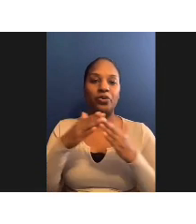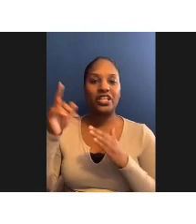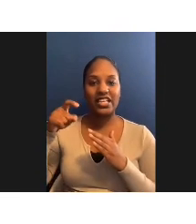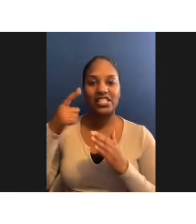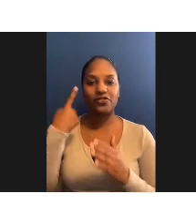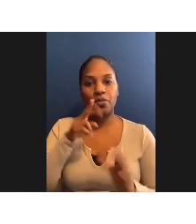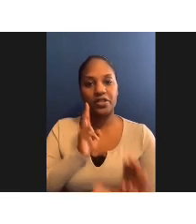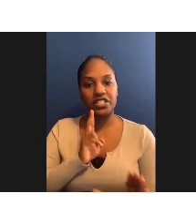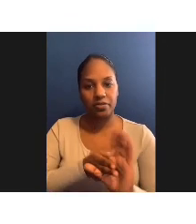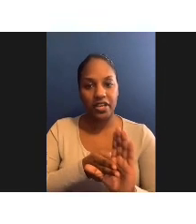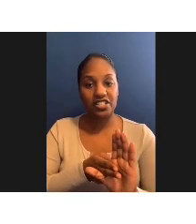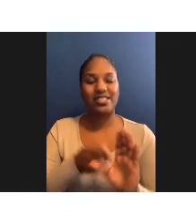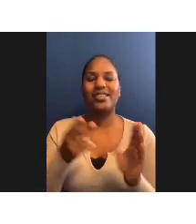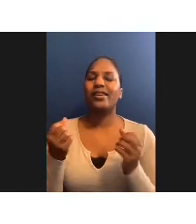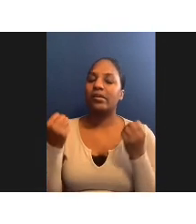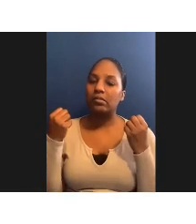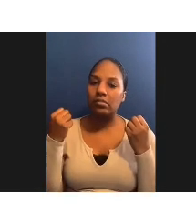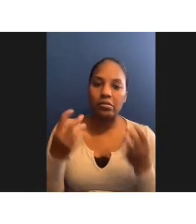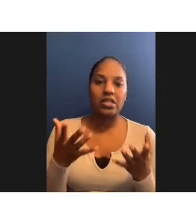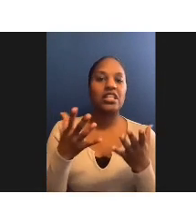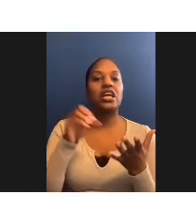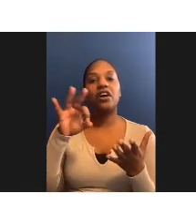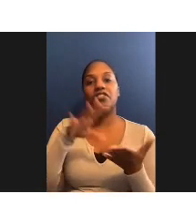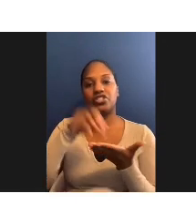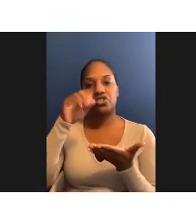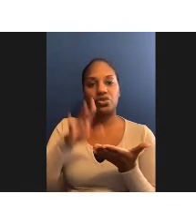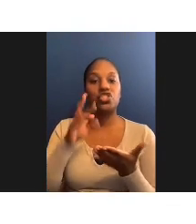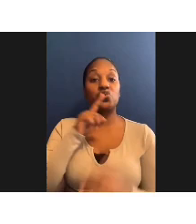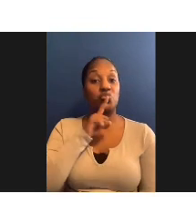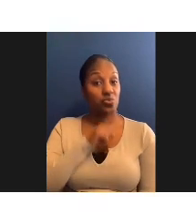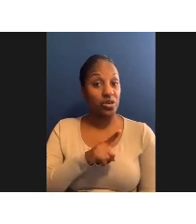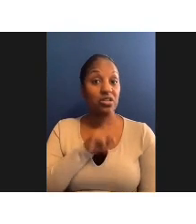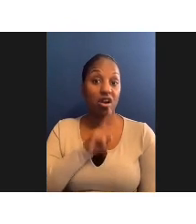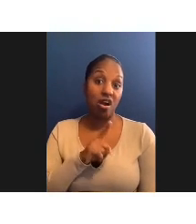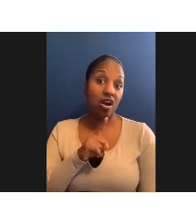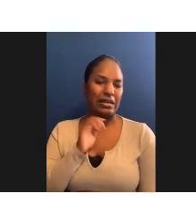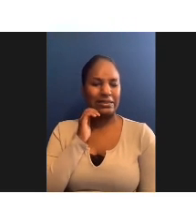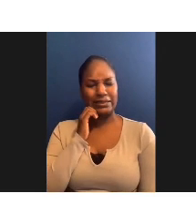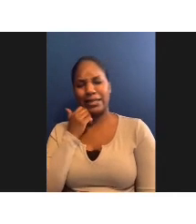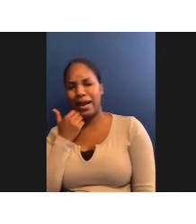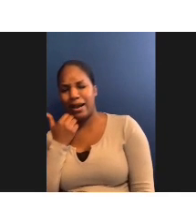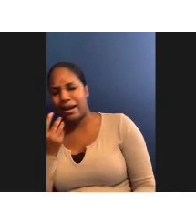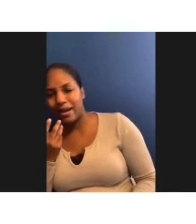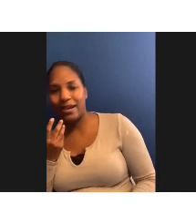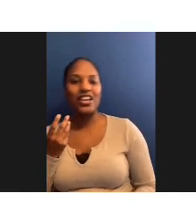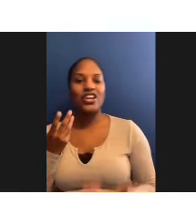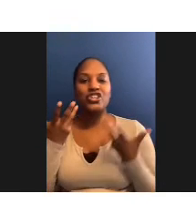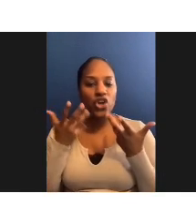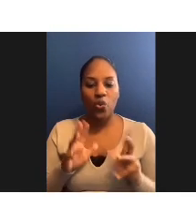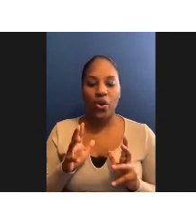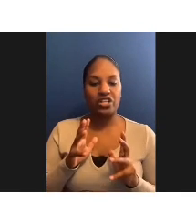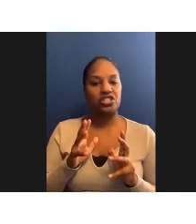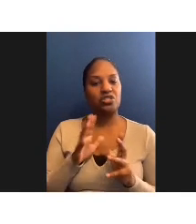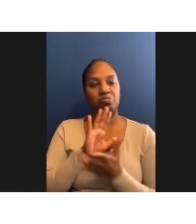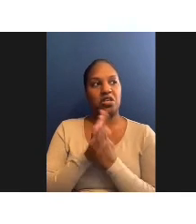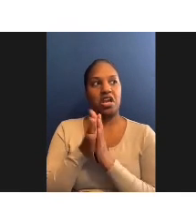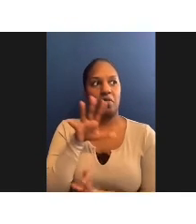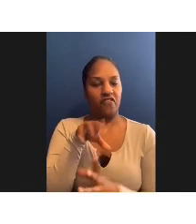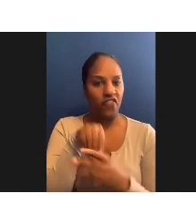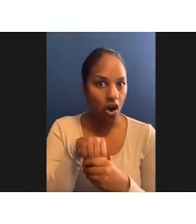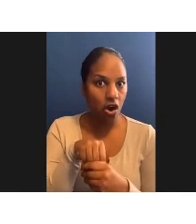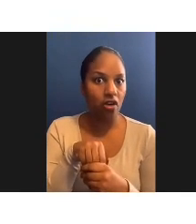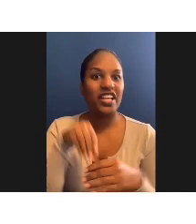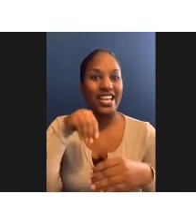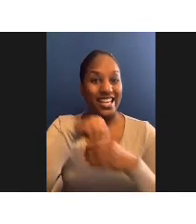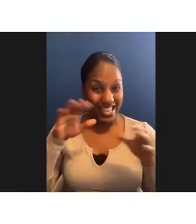the students really are quite shy, and they don't want to become involved in community activities. They